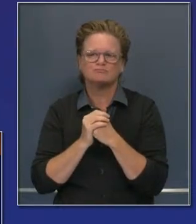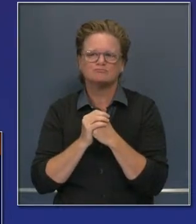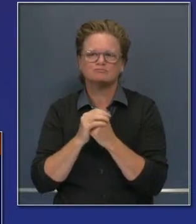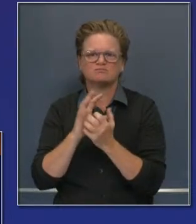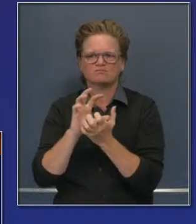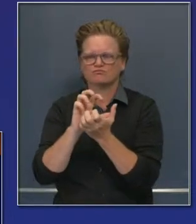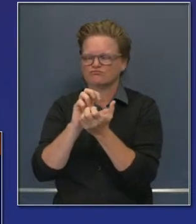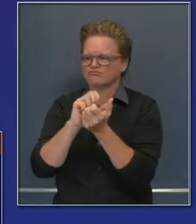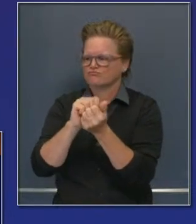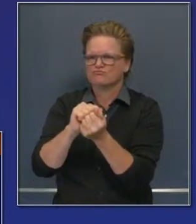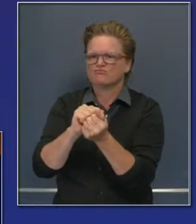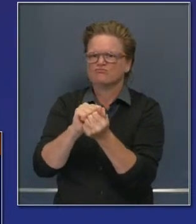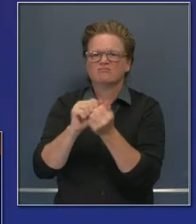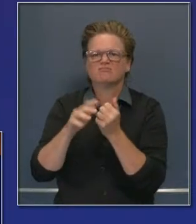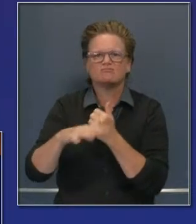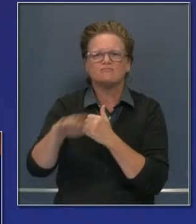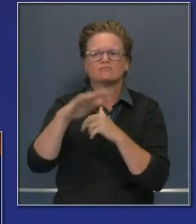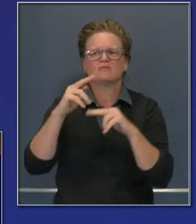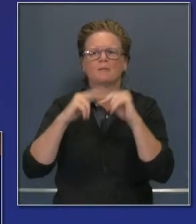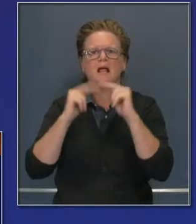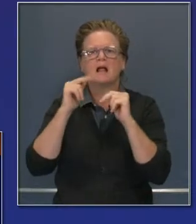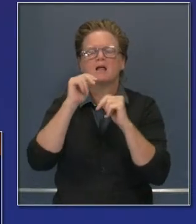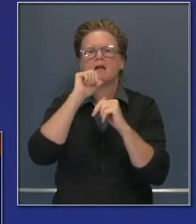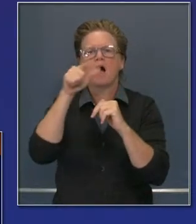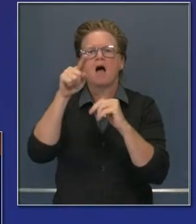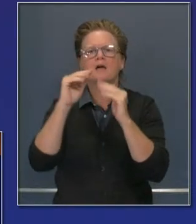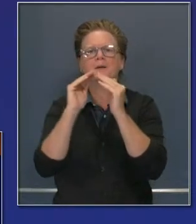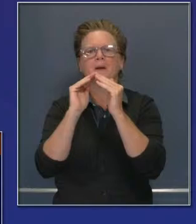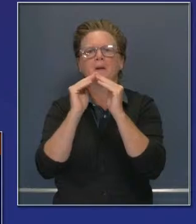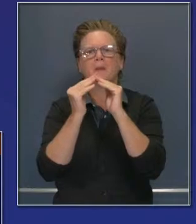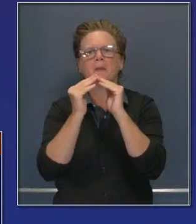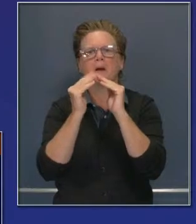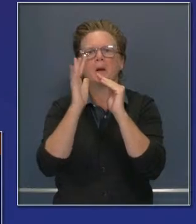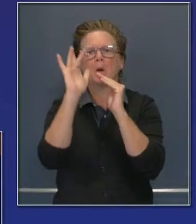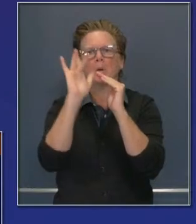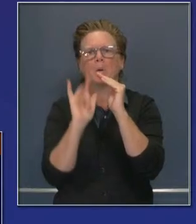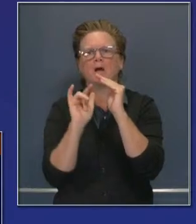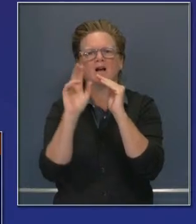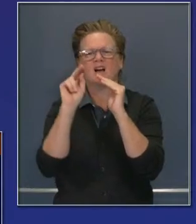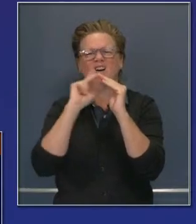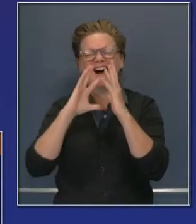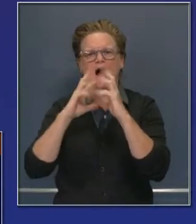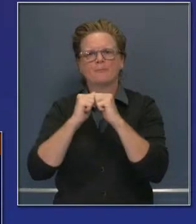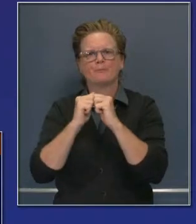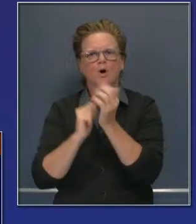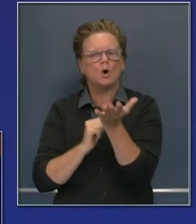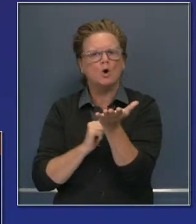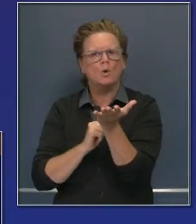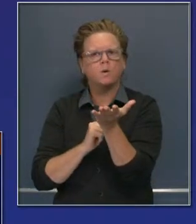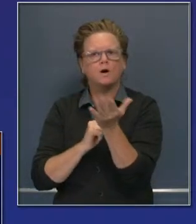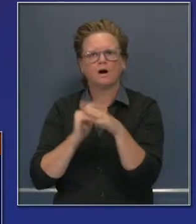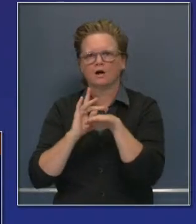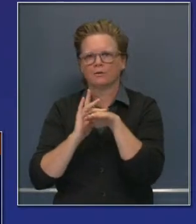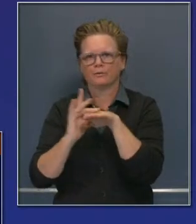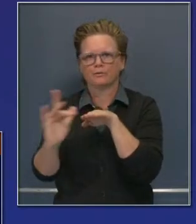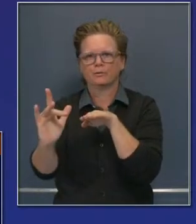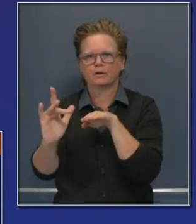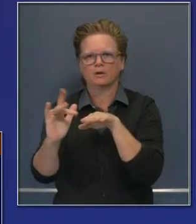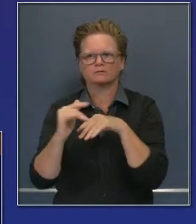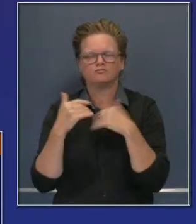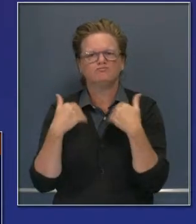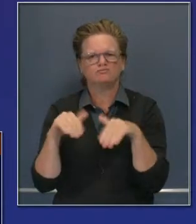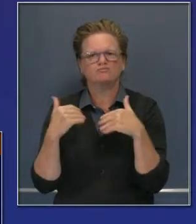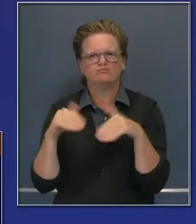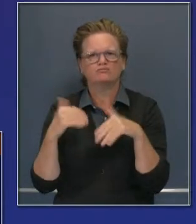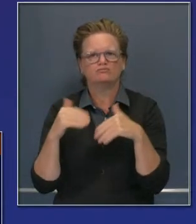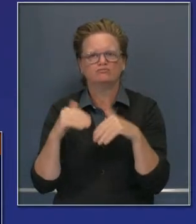structures. That number would be substantially higher if you included the number of structures that have actually been impacted directly by